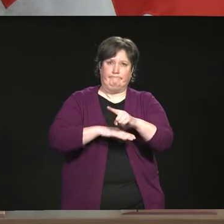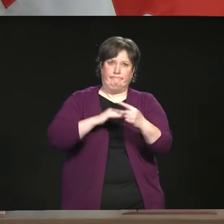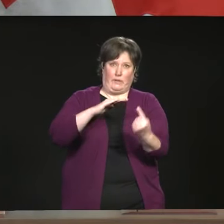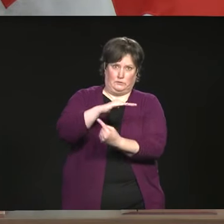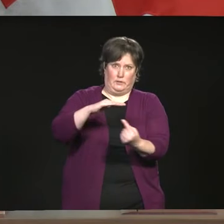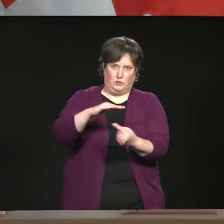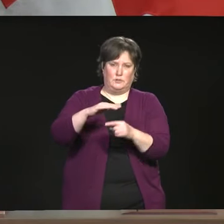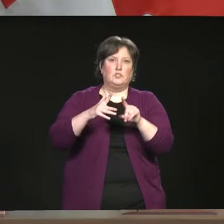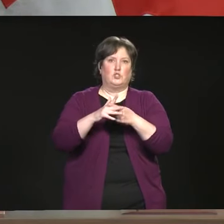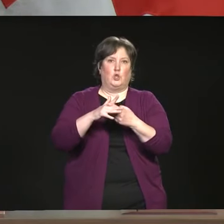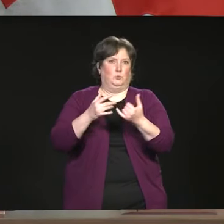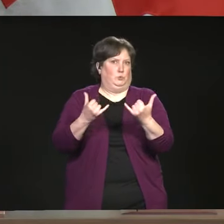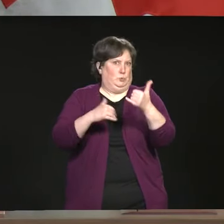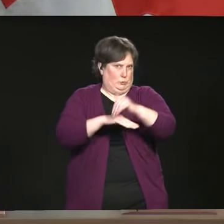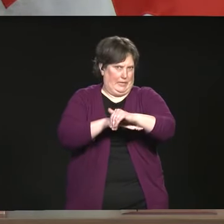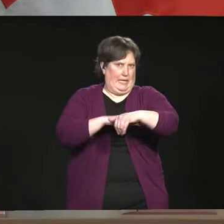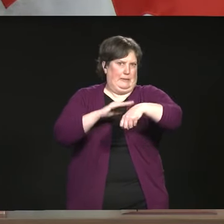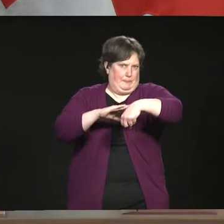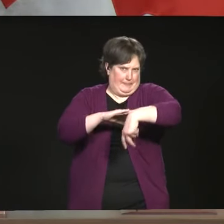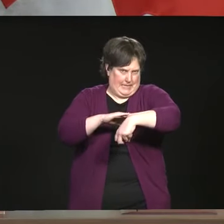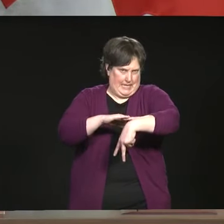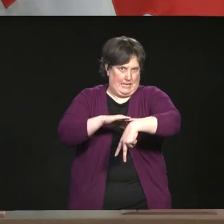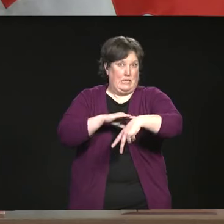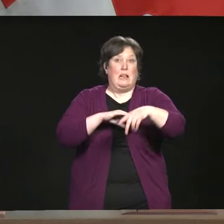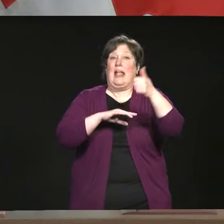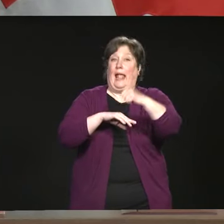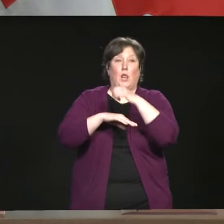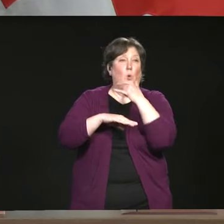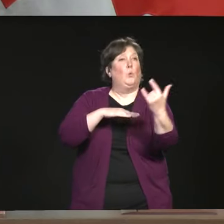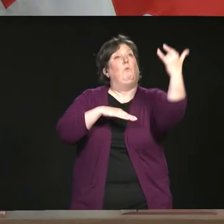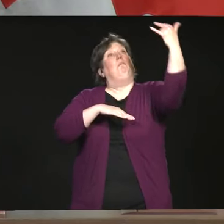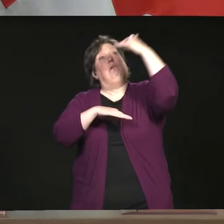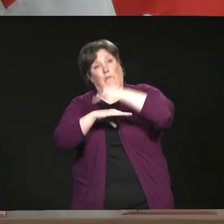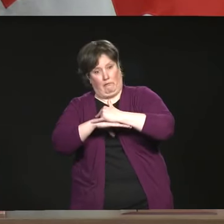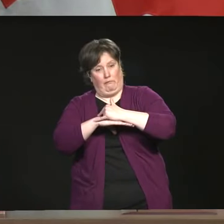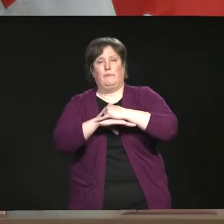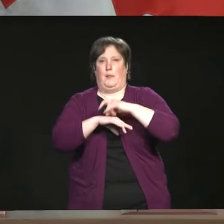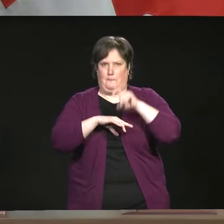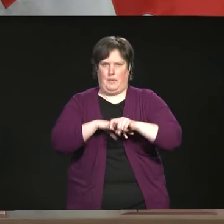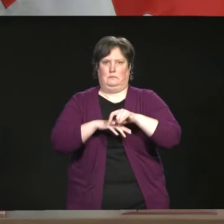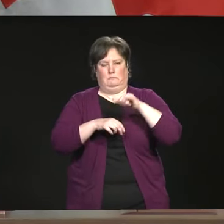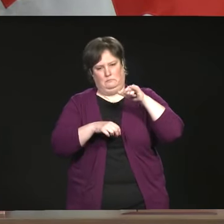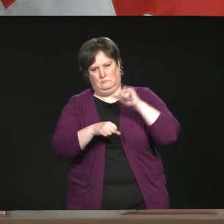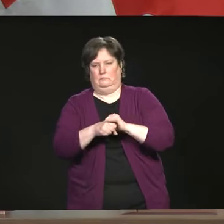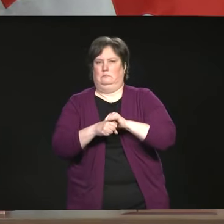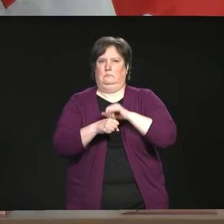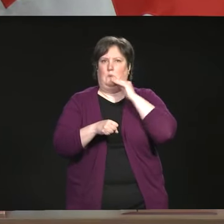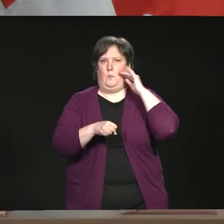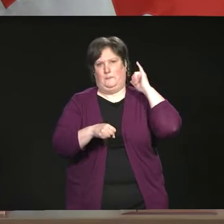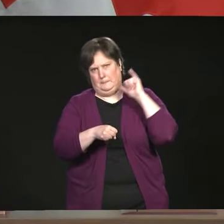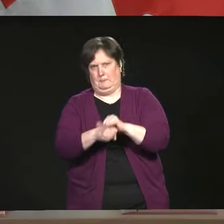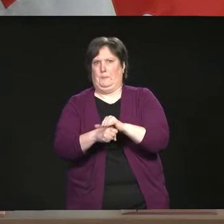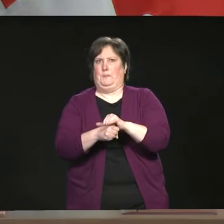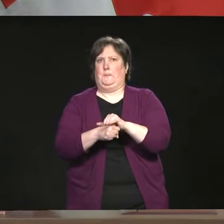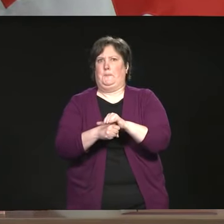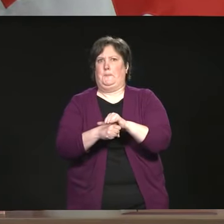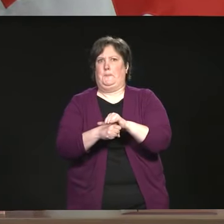travelers into Canada. And just let me remind people that already when people